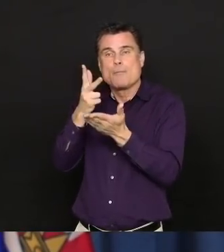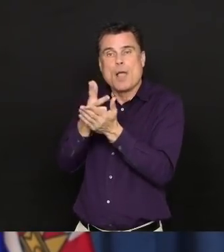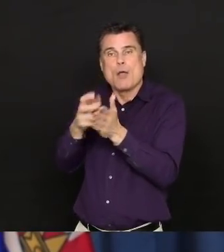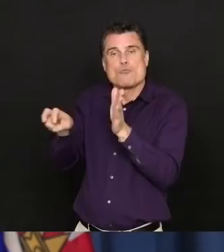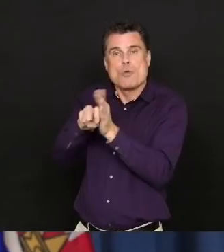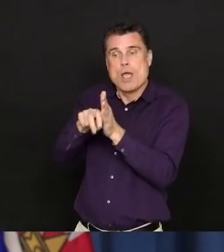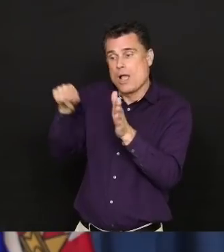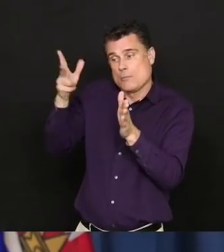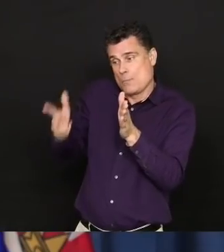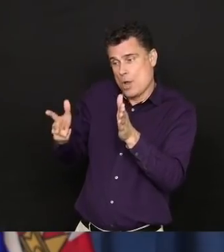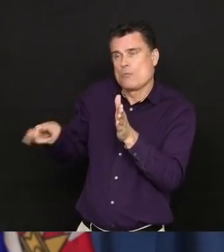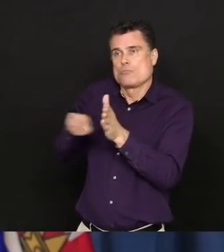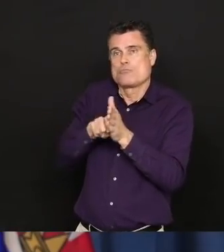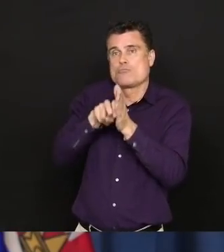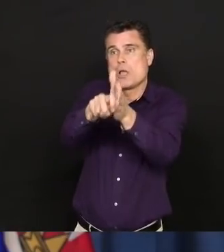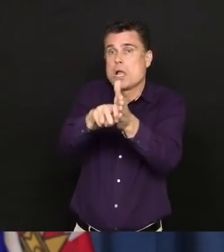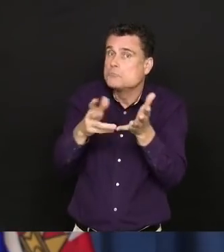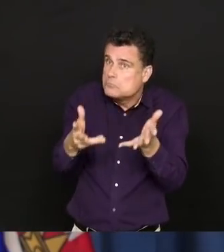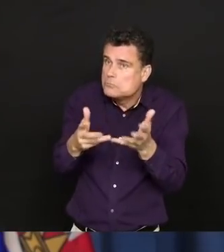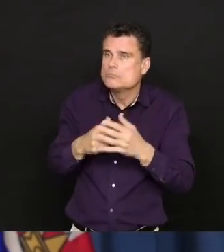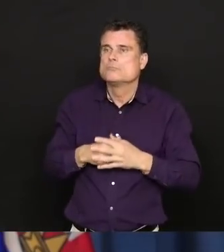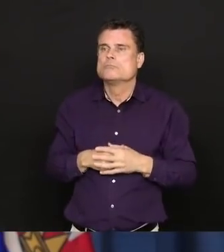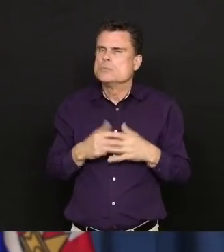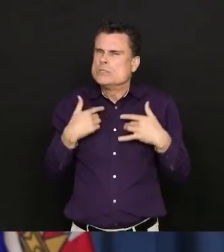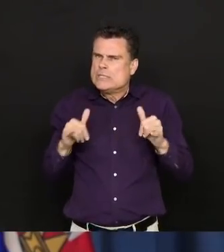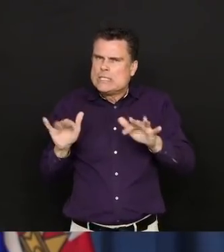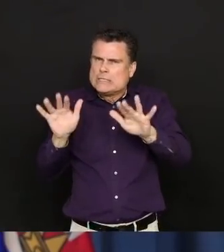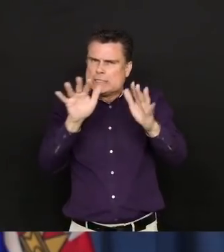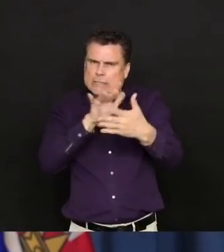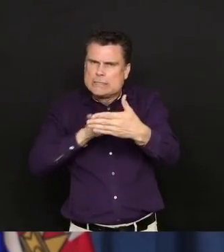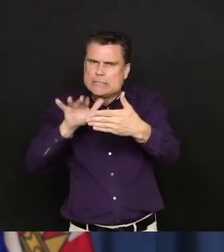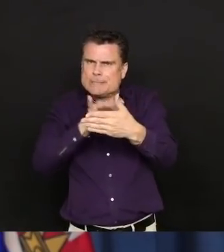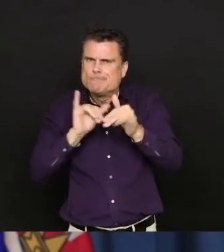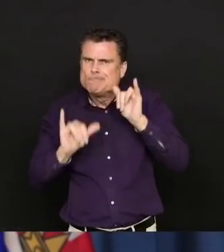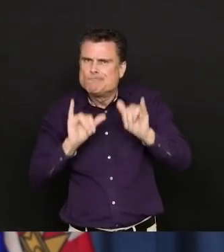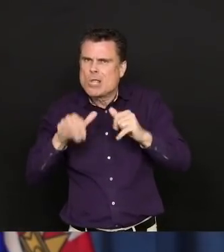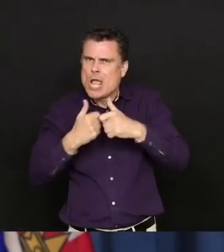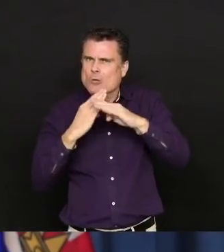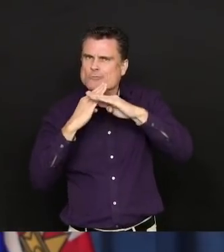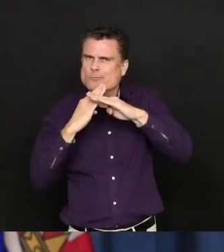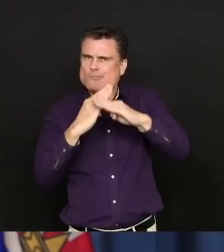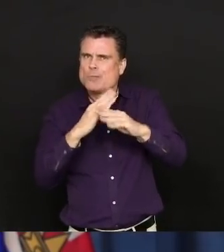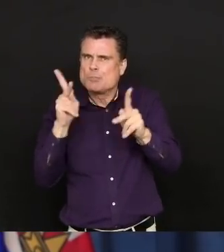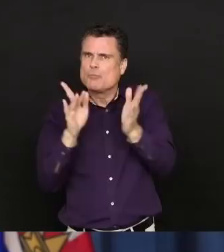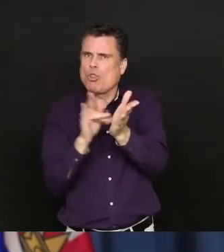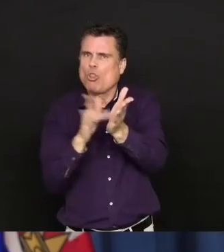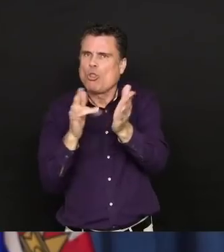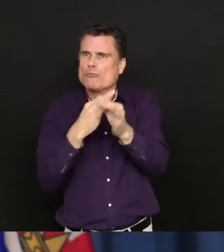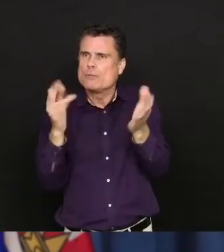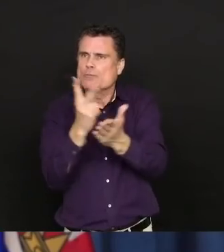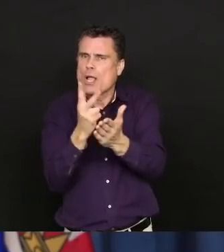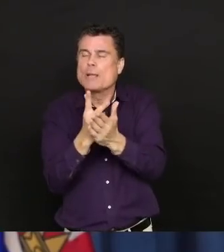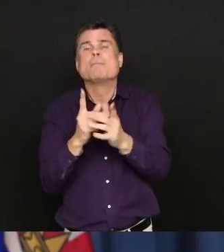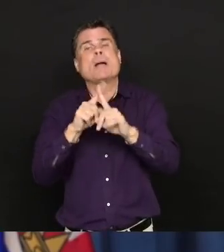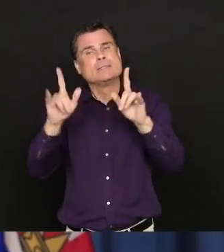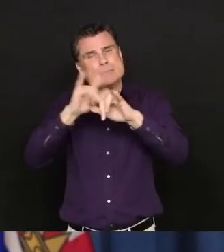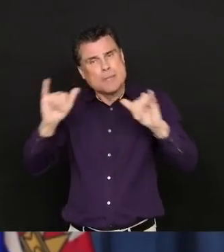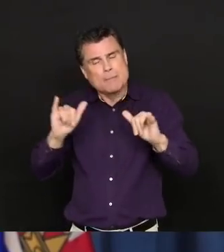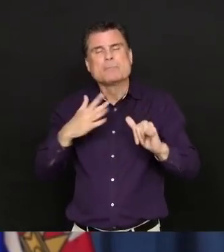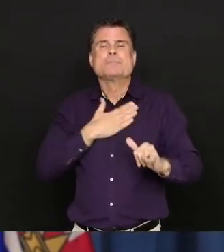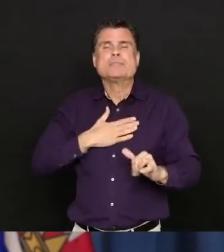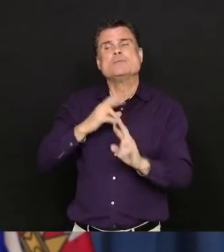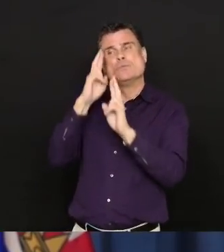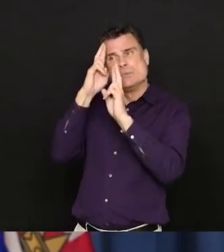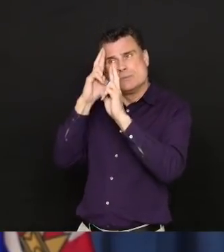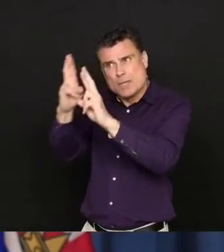at the hospital and for patients at the hospital. It's a very important thing. Many hospitals are running below capacity right now, but